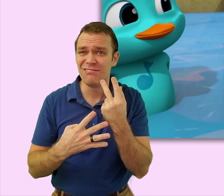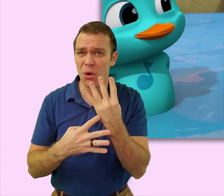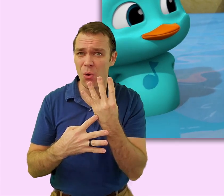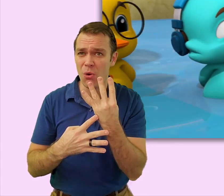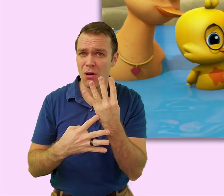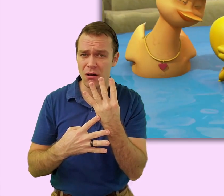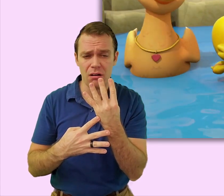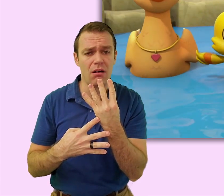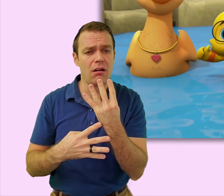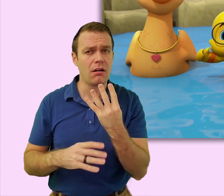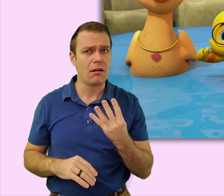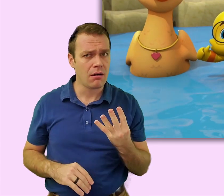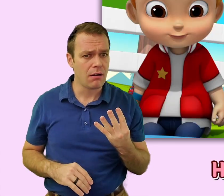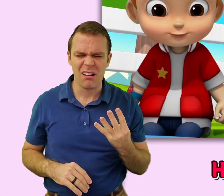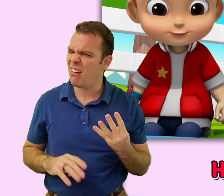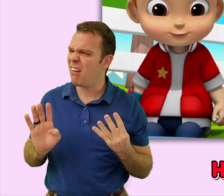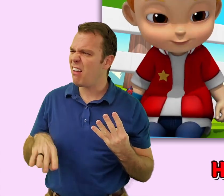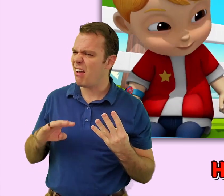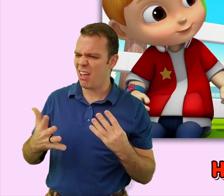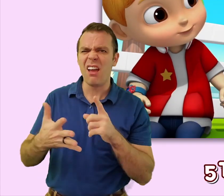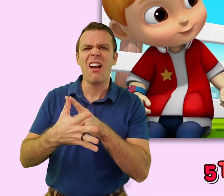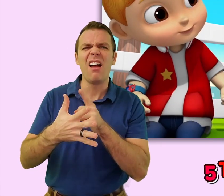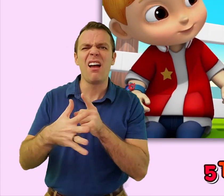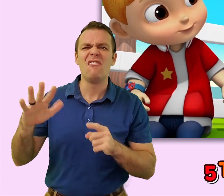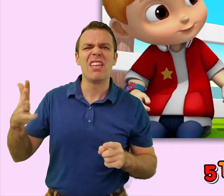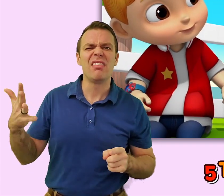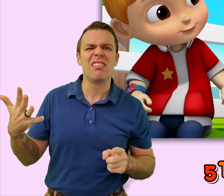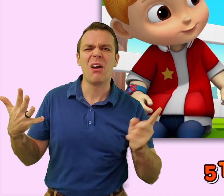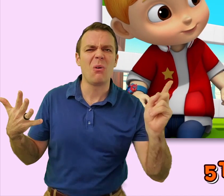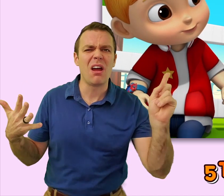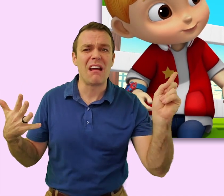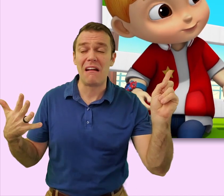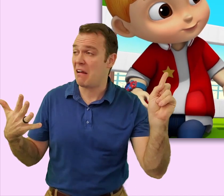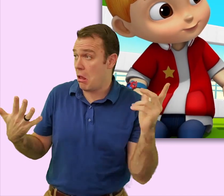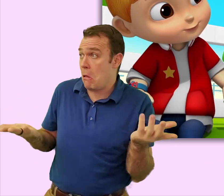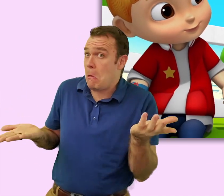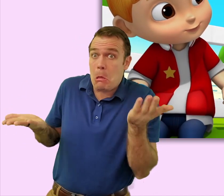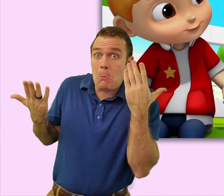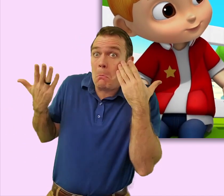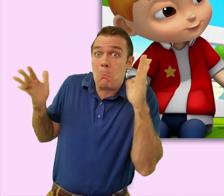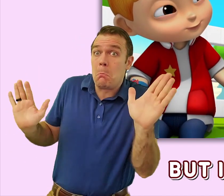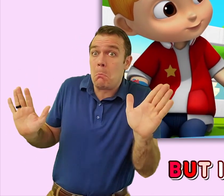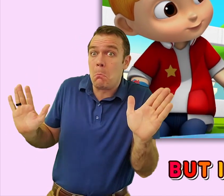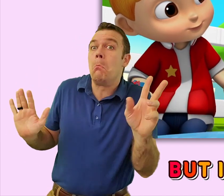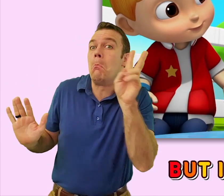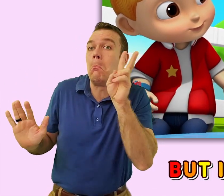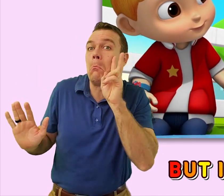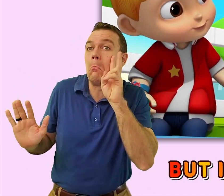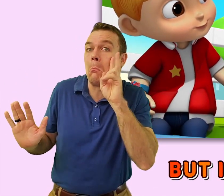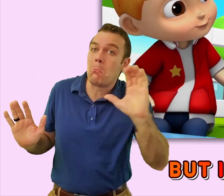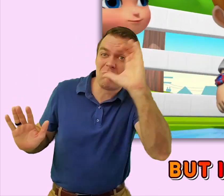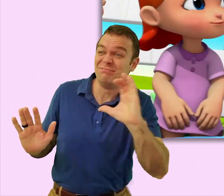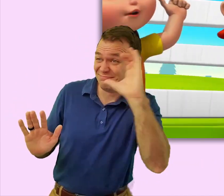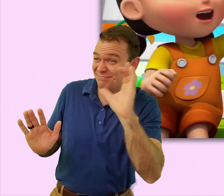3, 4. Hey, where did the 5th little duck go? I have no idea, but I'm gonna